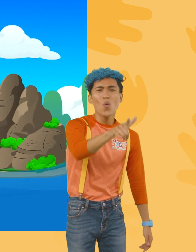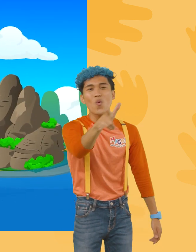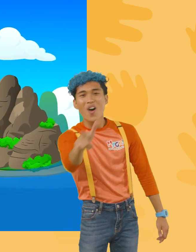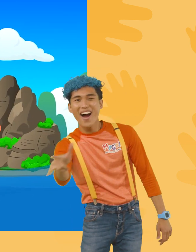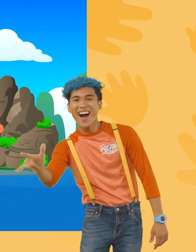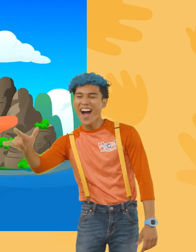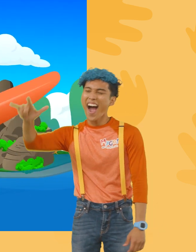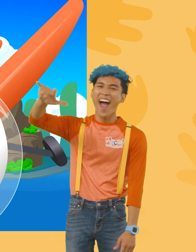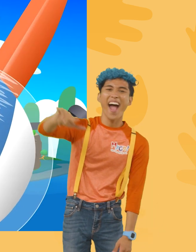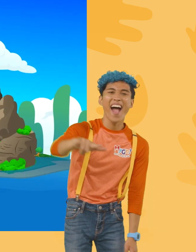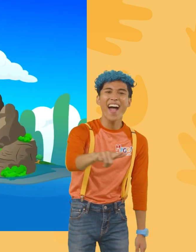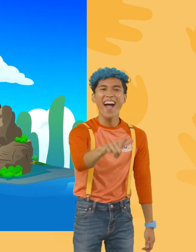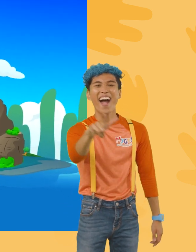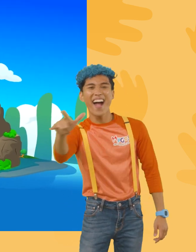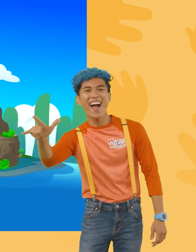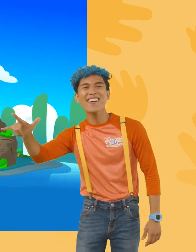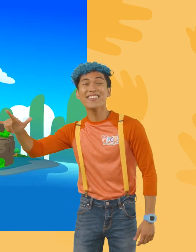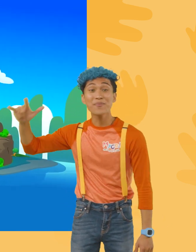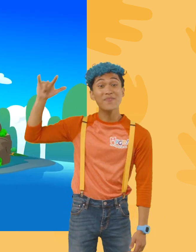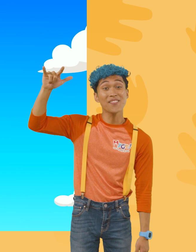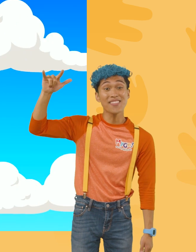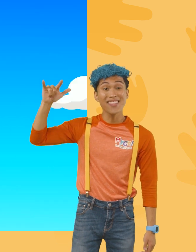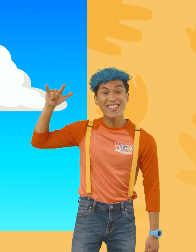Flying all around the sky.